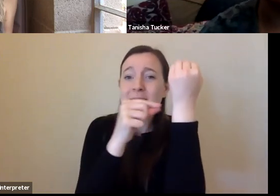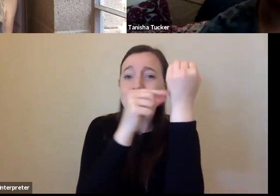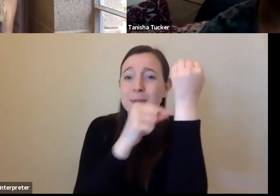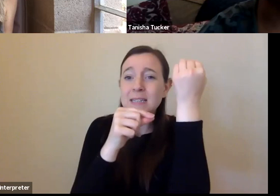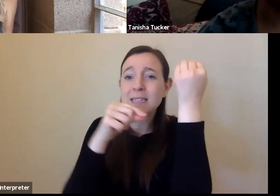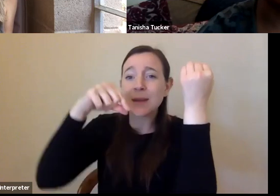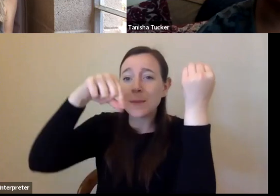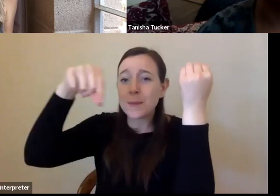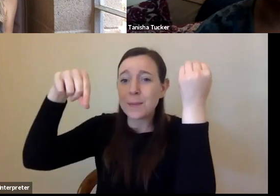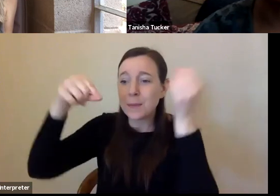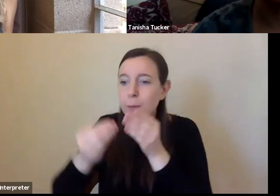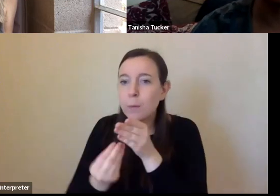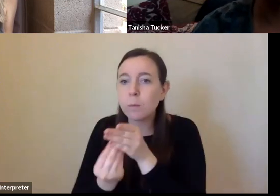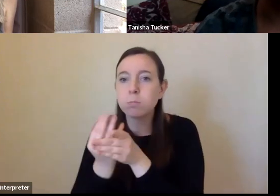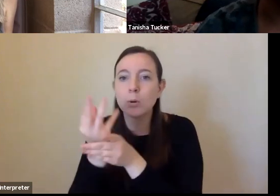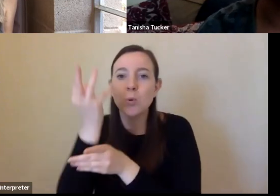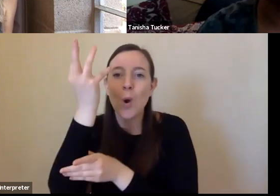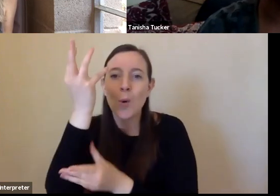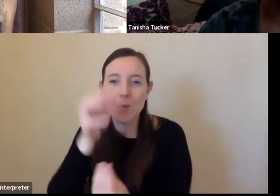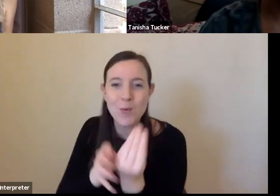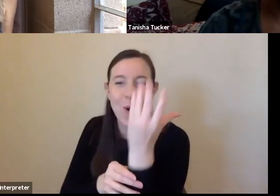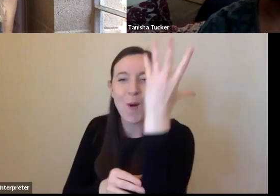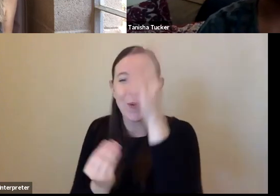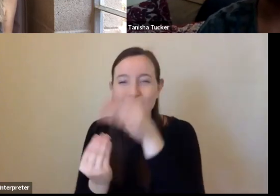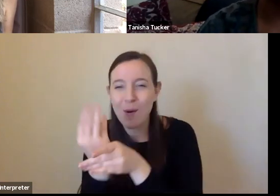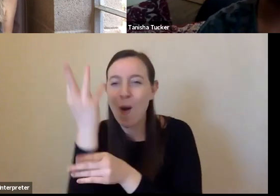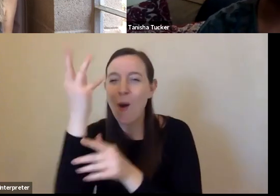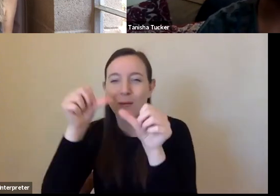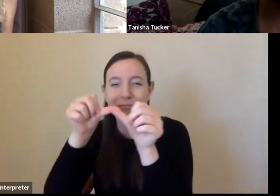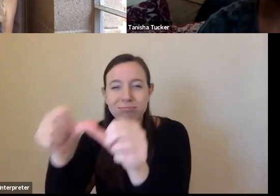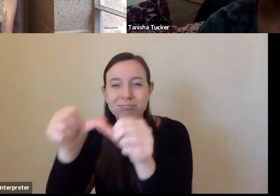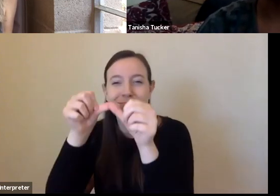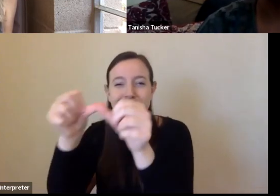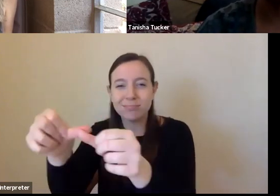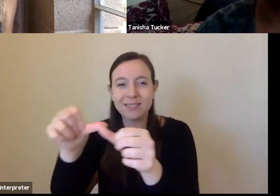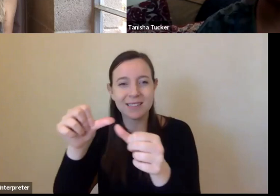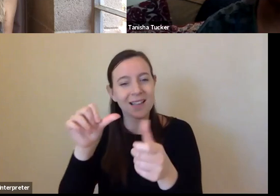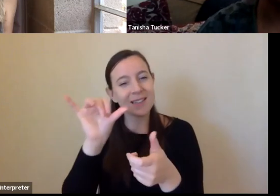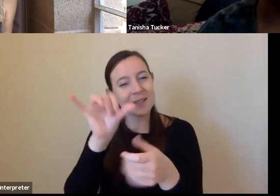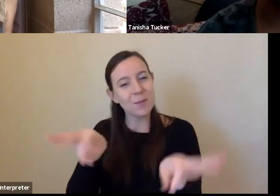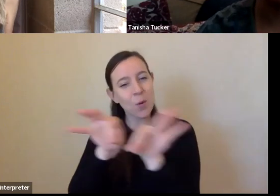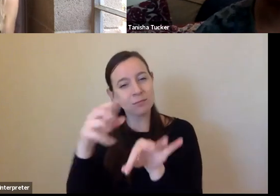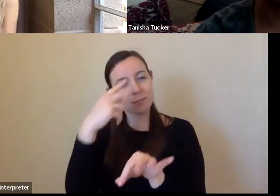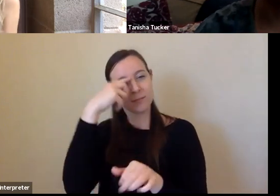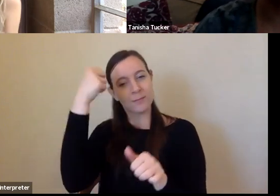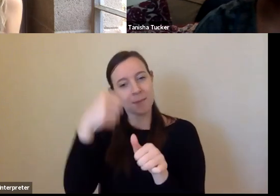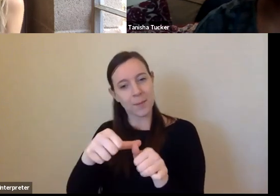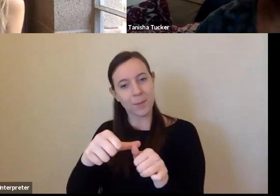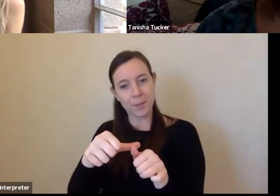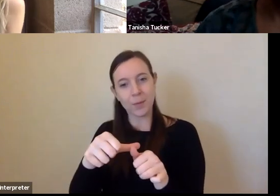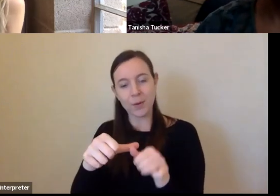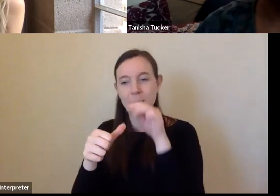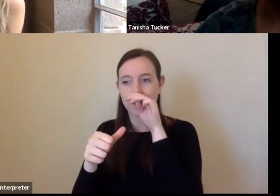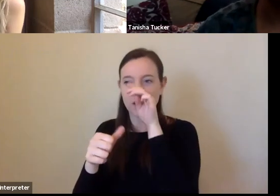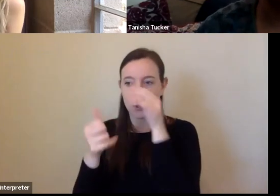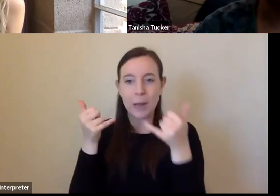think it's just remembering that there is this cycle, and that even though we're in this this pandemic, people are